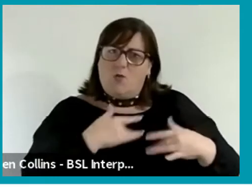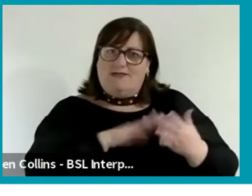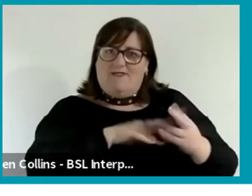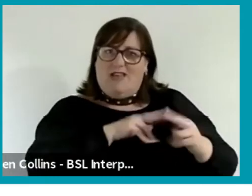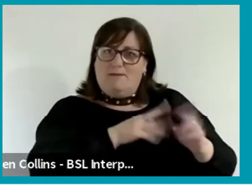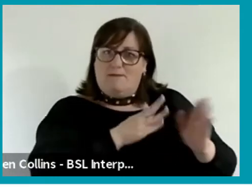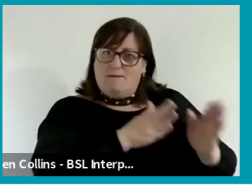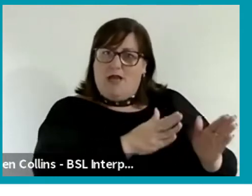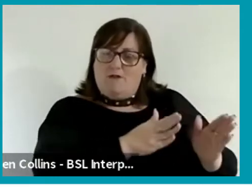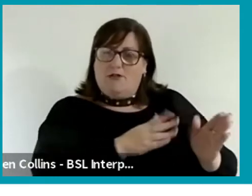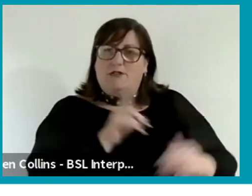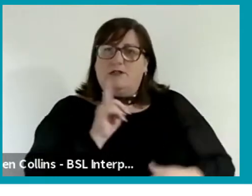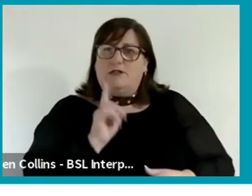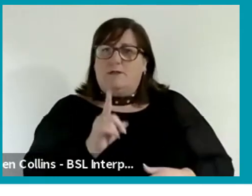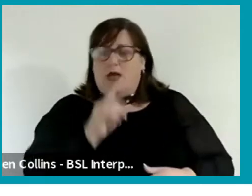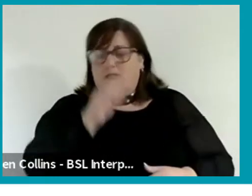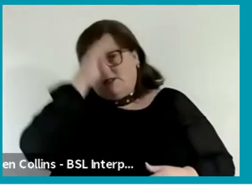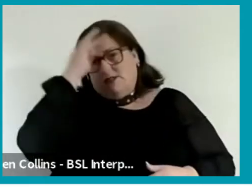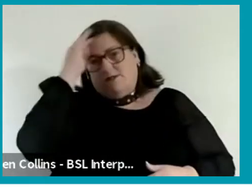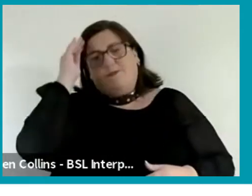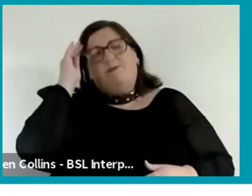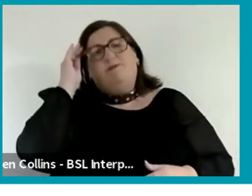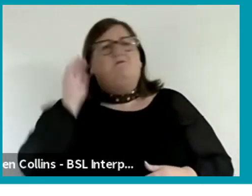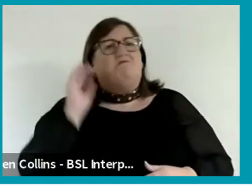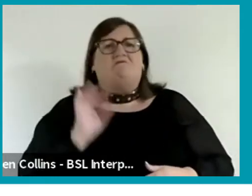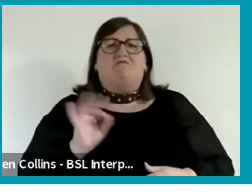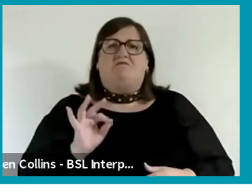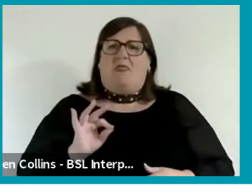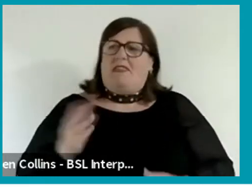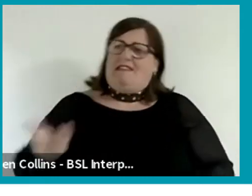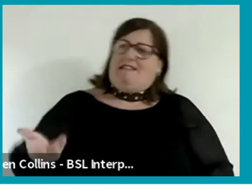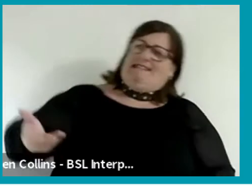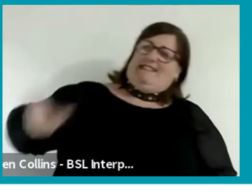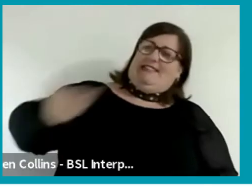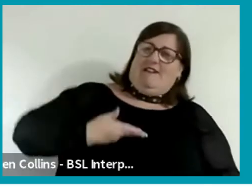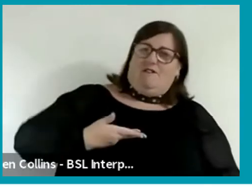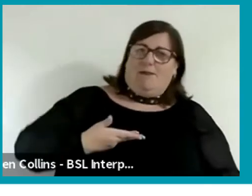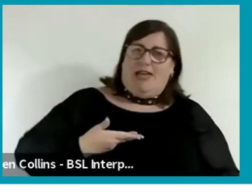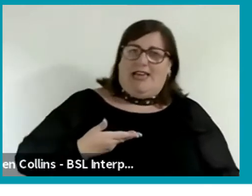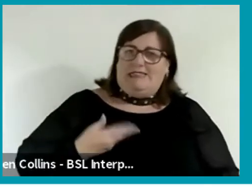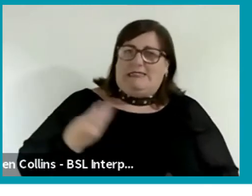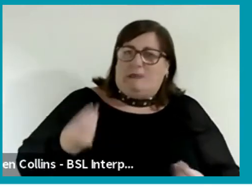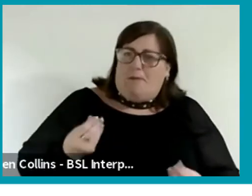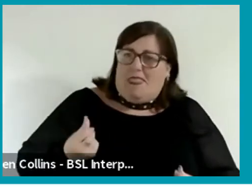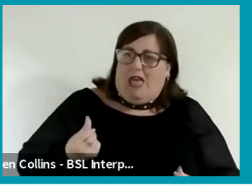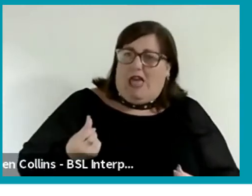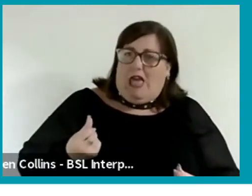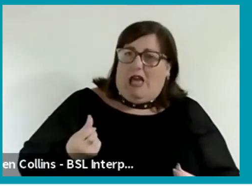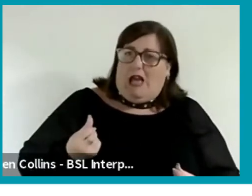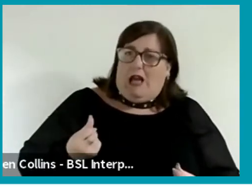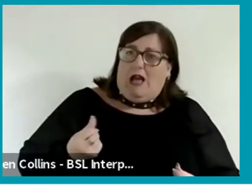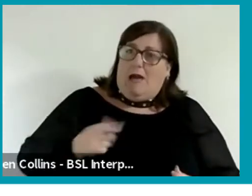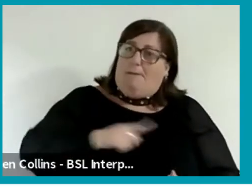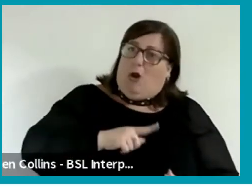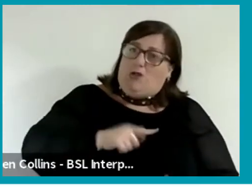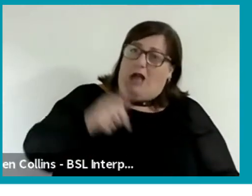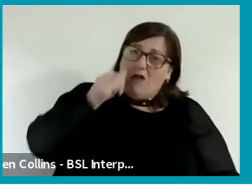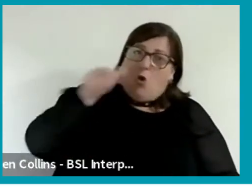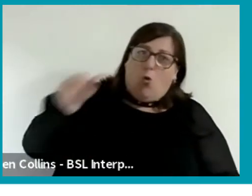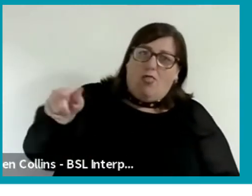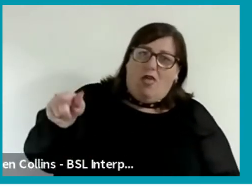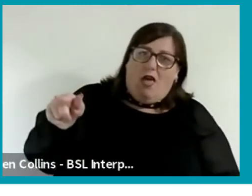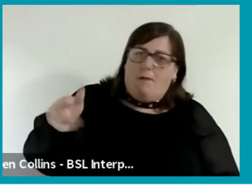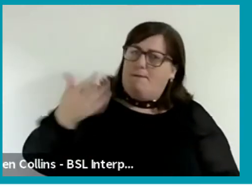It's an absolute meritocracy. There's none of this nepotism. There's none of this, office brown nosing, whatever, however you want to call it. It's an